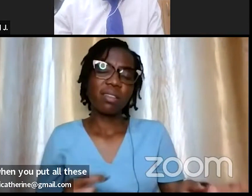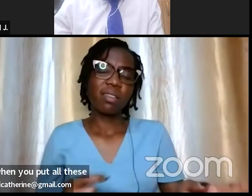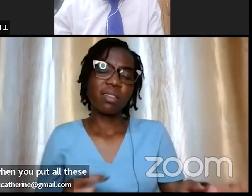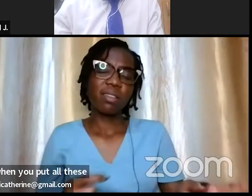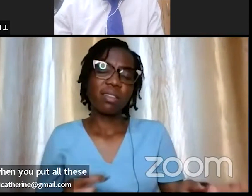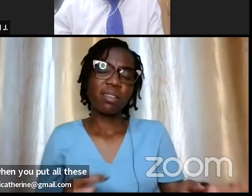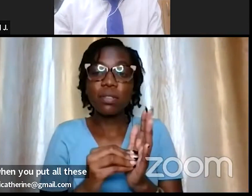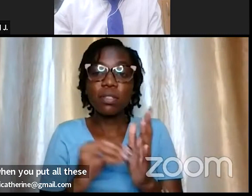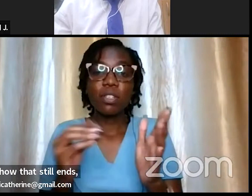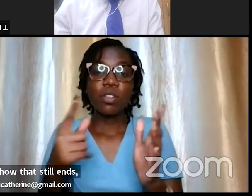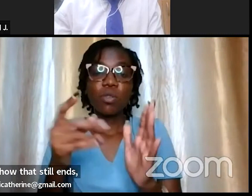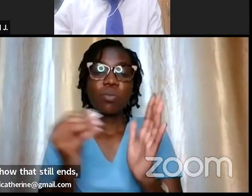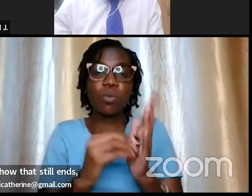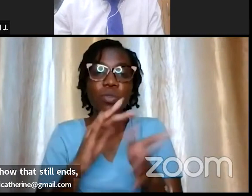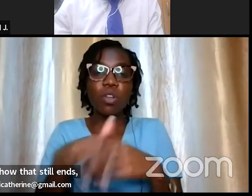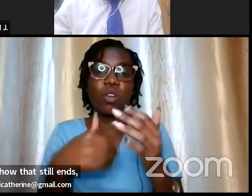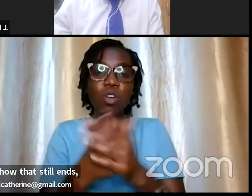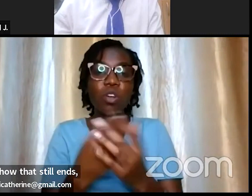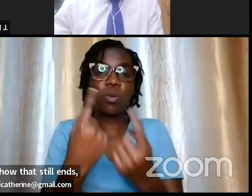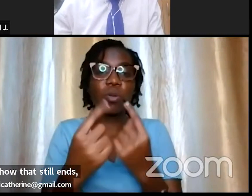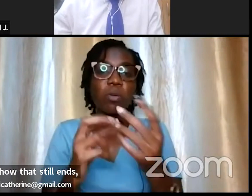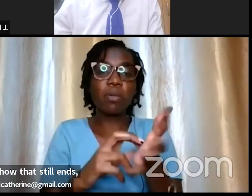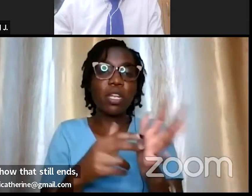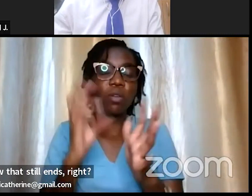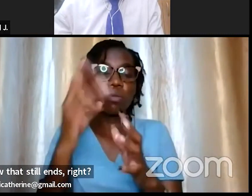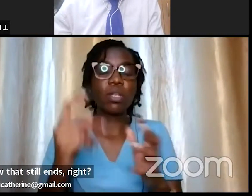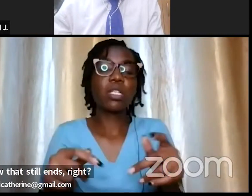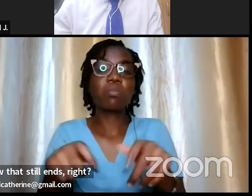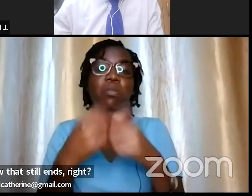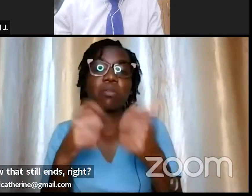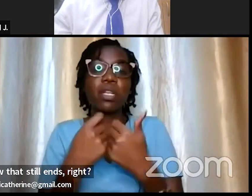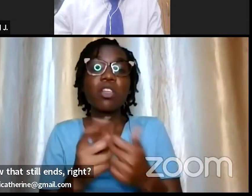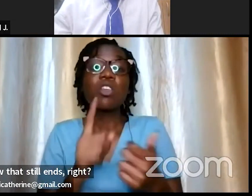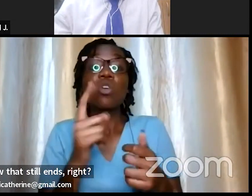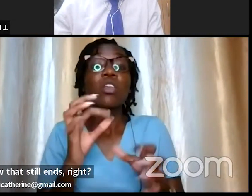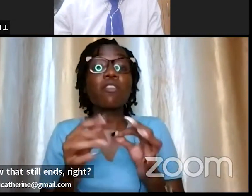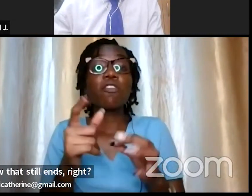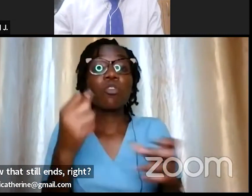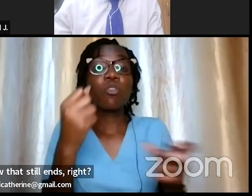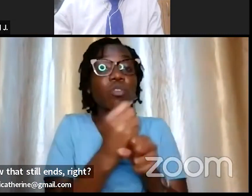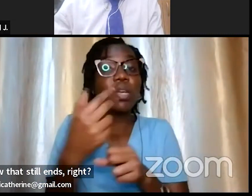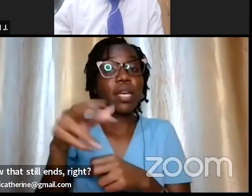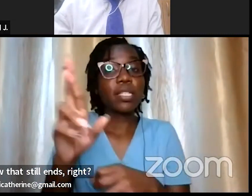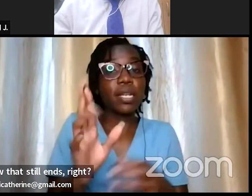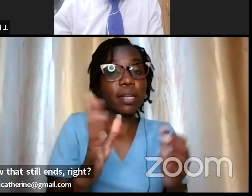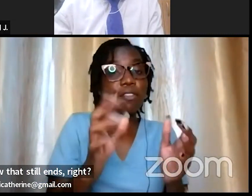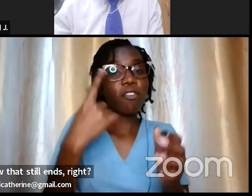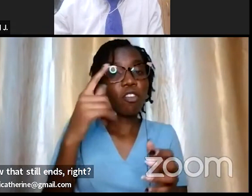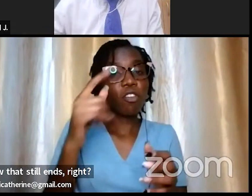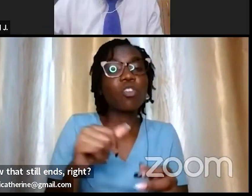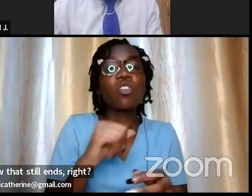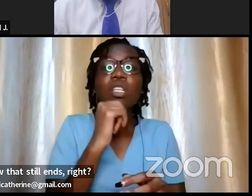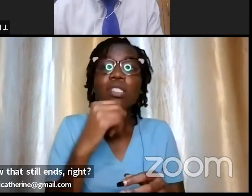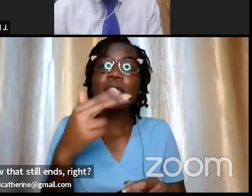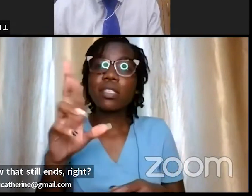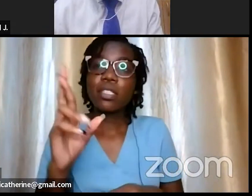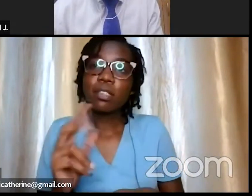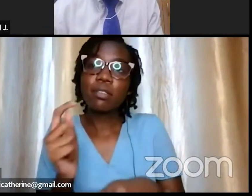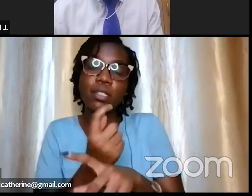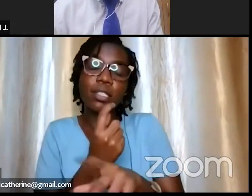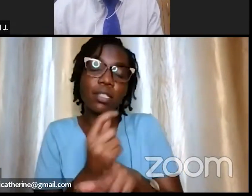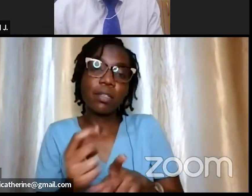ends, right? So when we do HR for non-HR training, what we basically try to